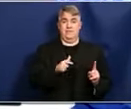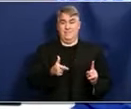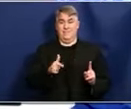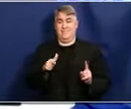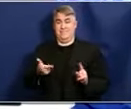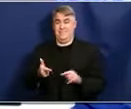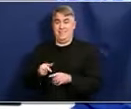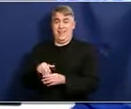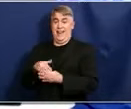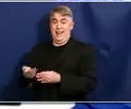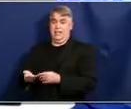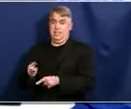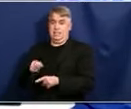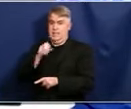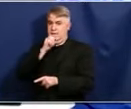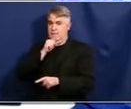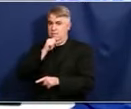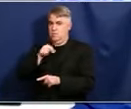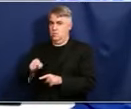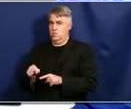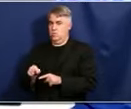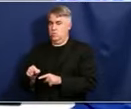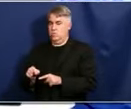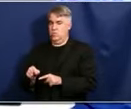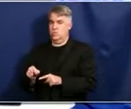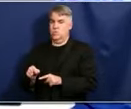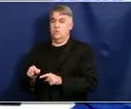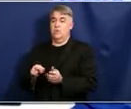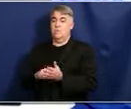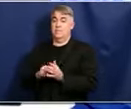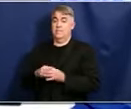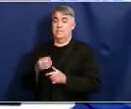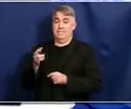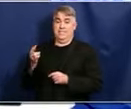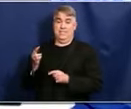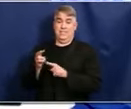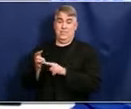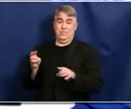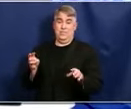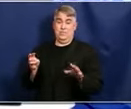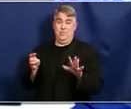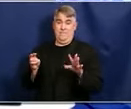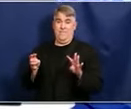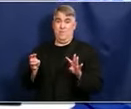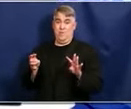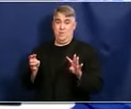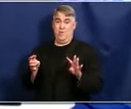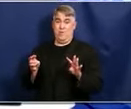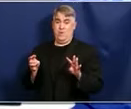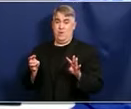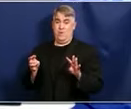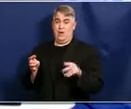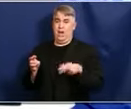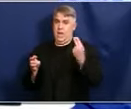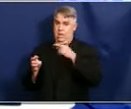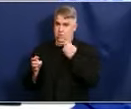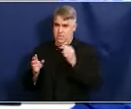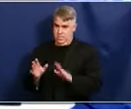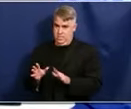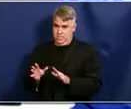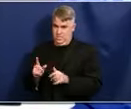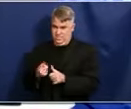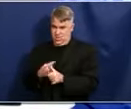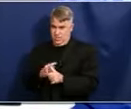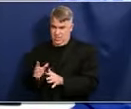age prioritization, which was the 16 to 64 high-risk populations, and then we would ultimately